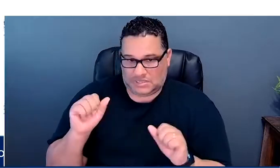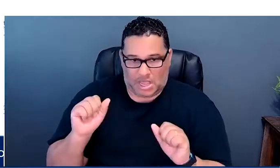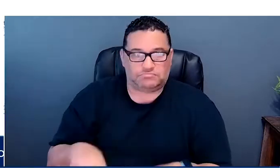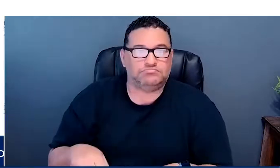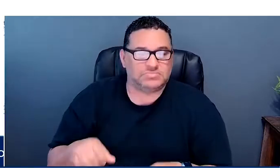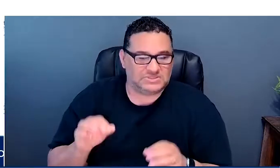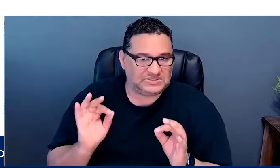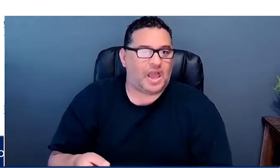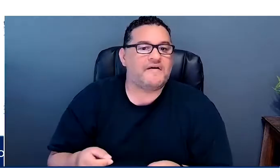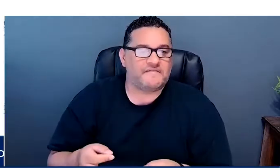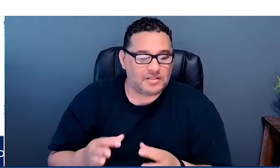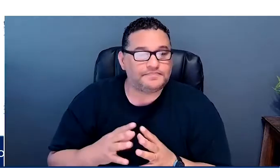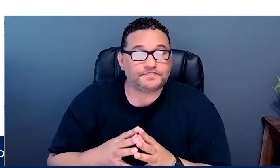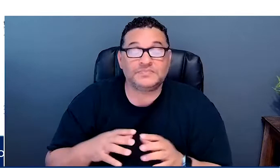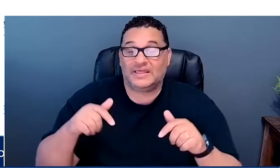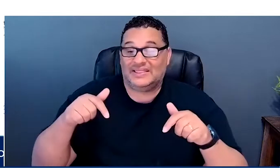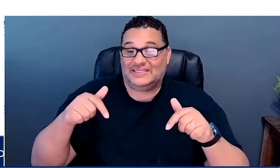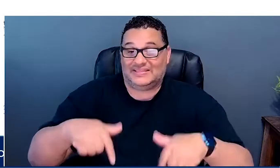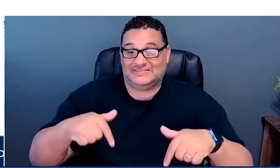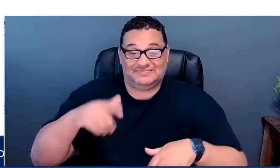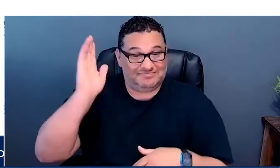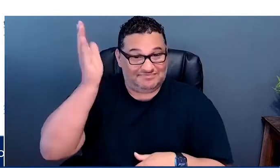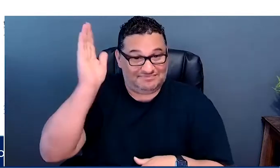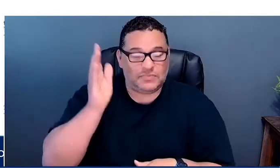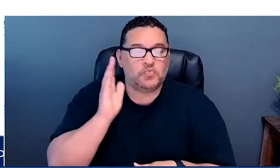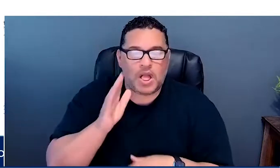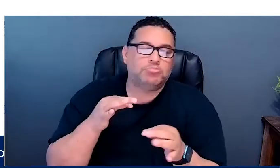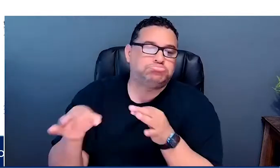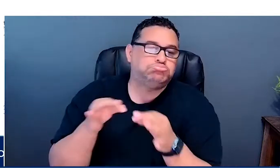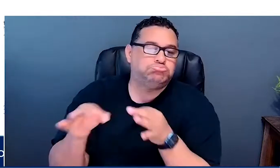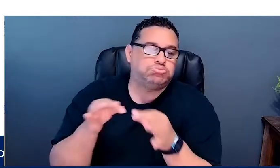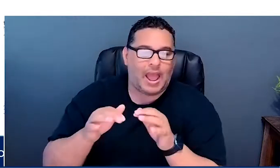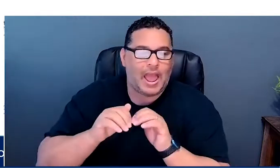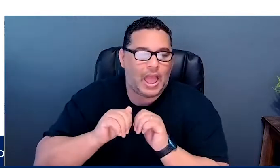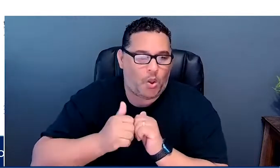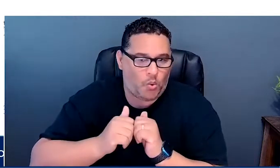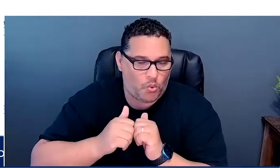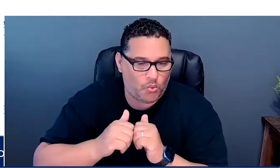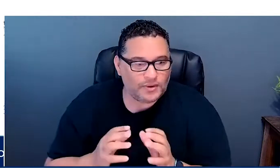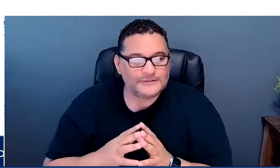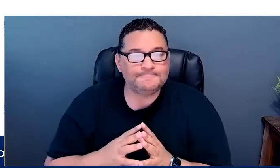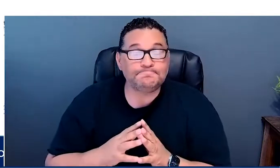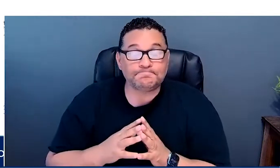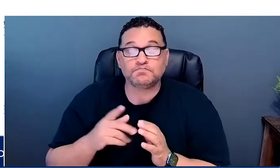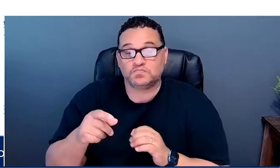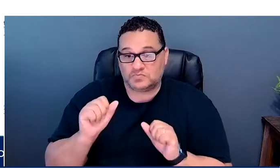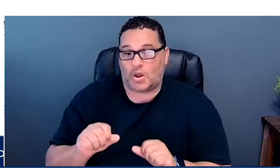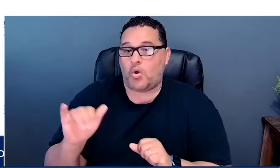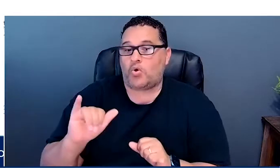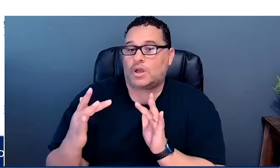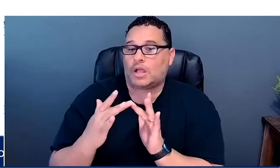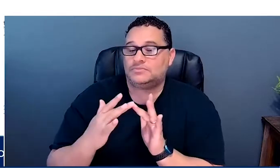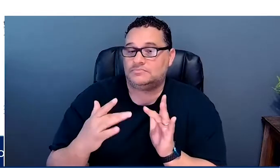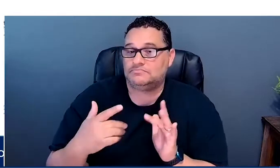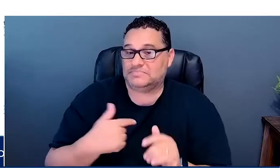this presentation will tell you how to do that. You can also contact me. My